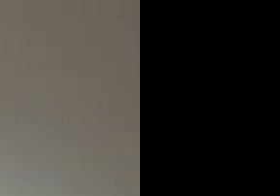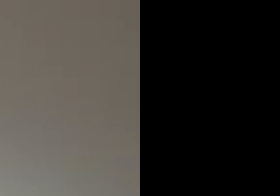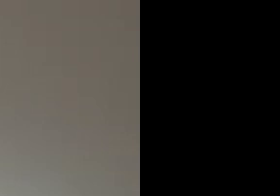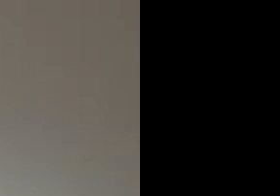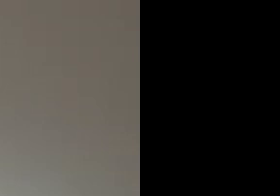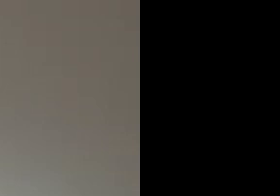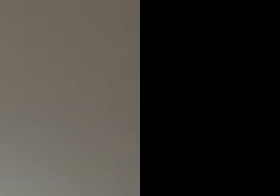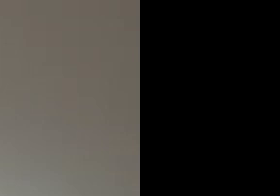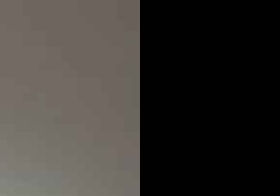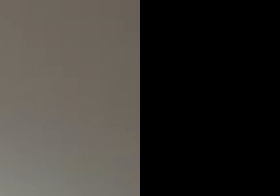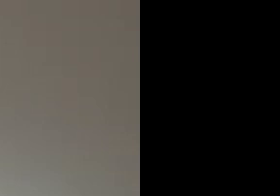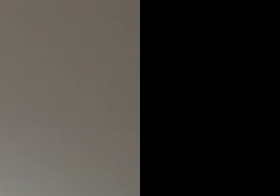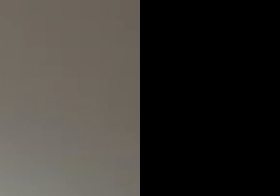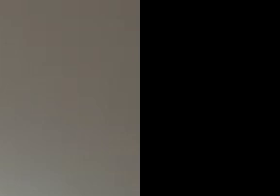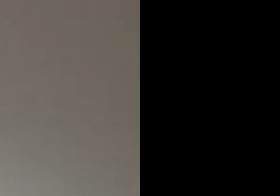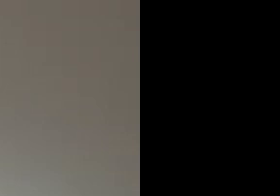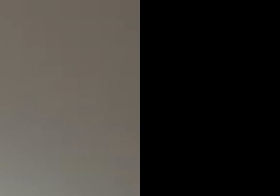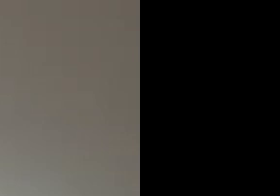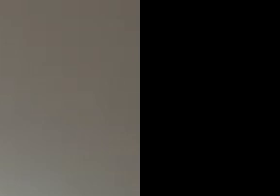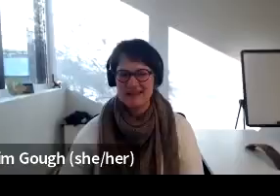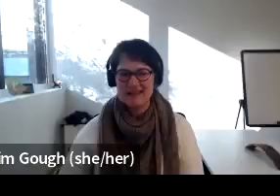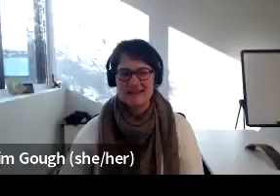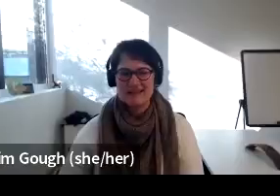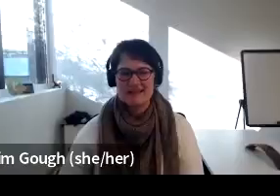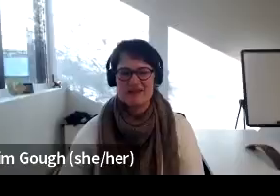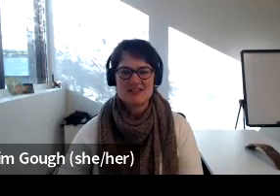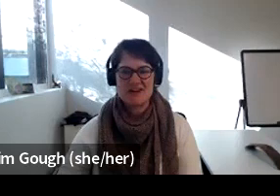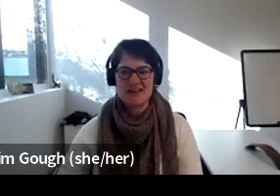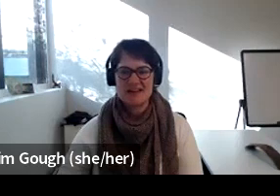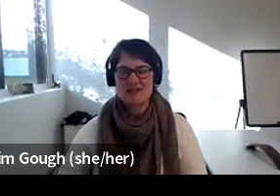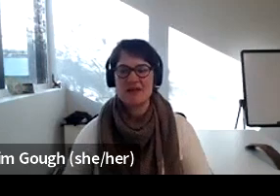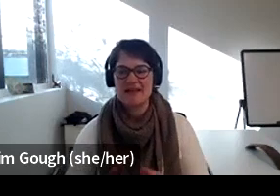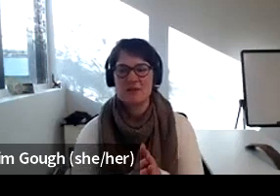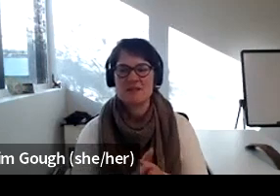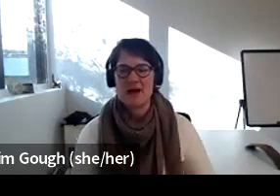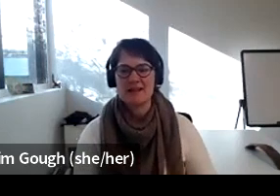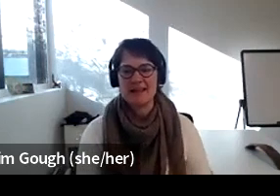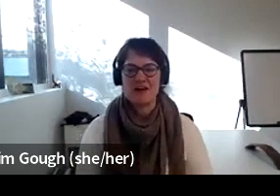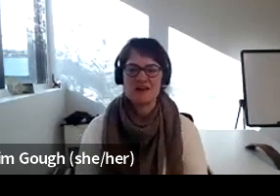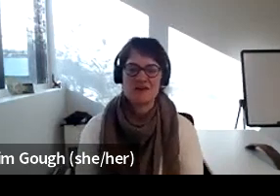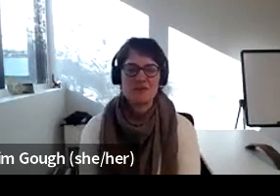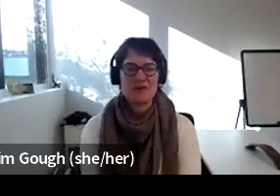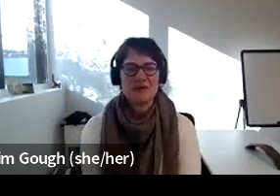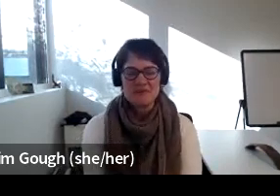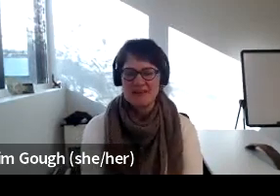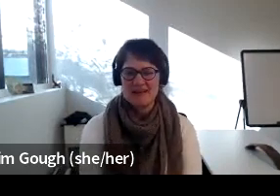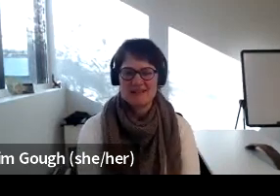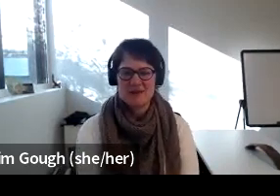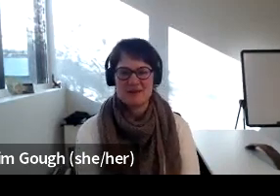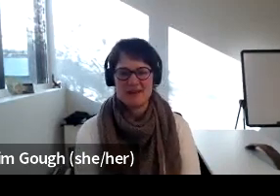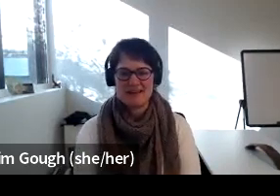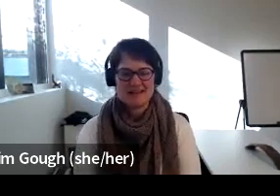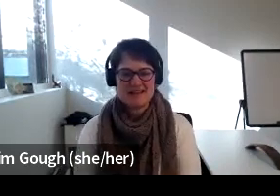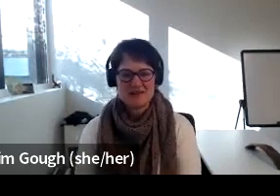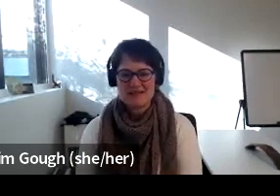a nickname. And of course you can play as a team too. So let's share that screen and we'll spotlight our interpreter so